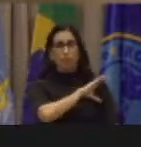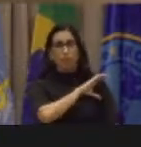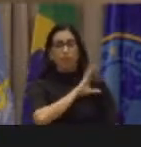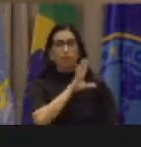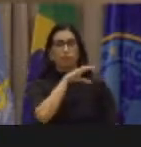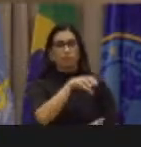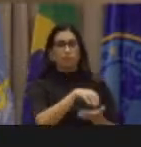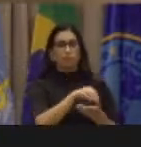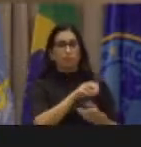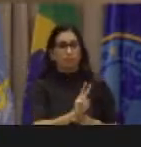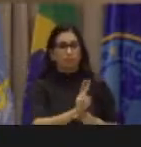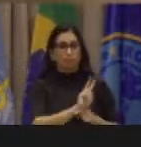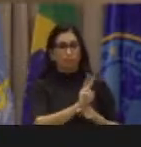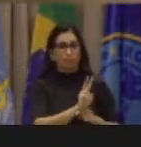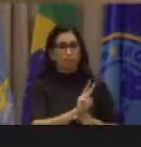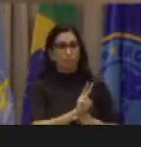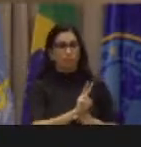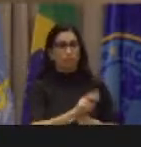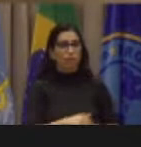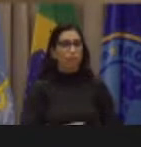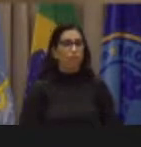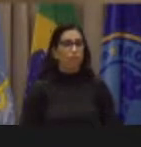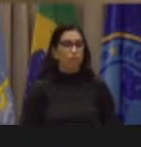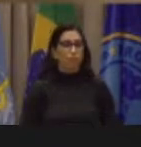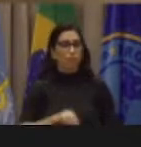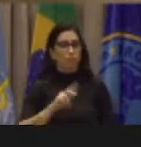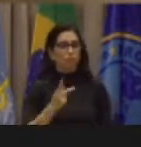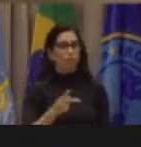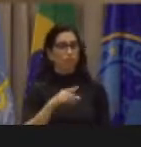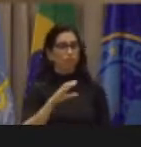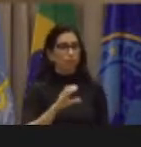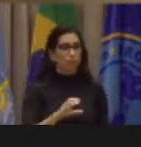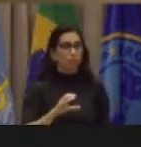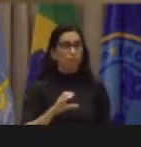epidemiologist and coordinator of the epidemiologist